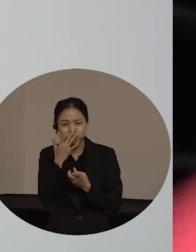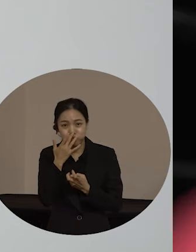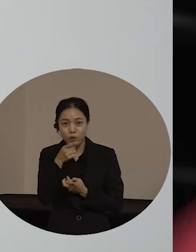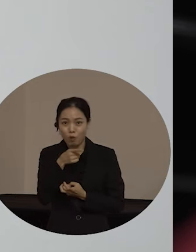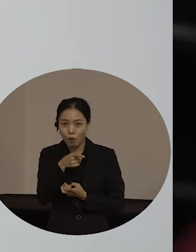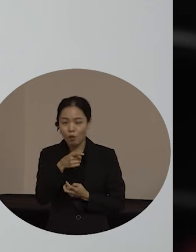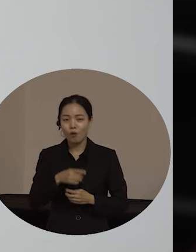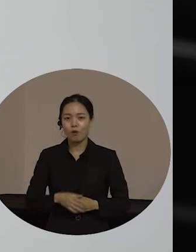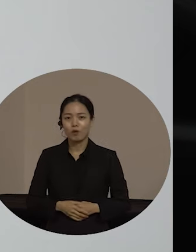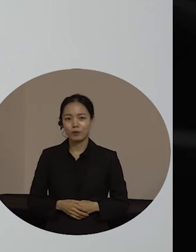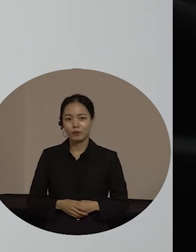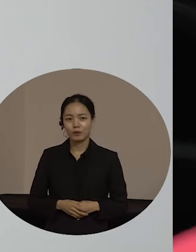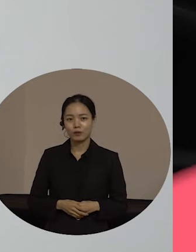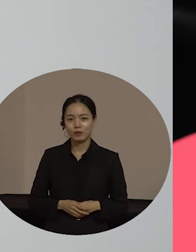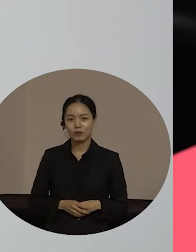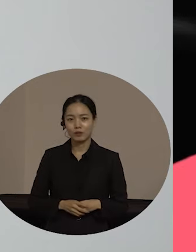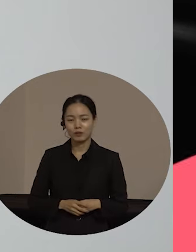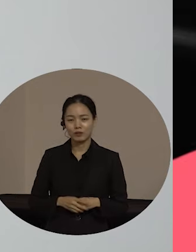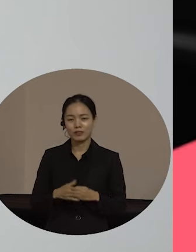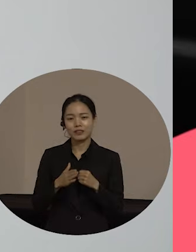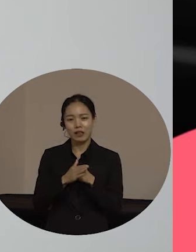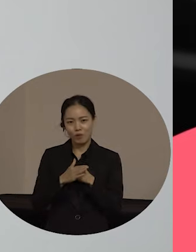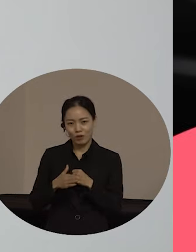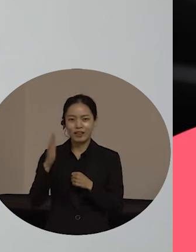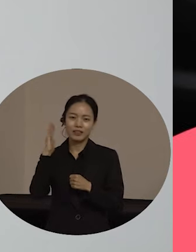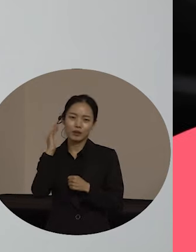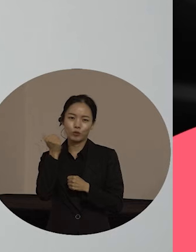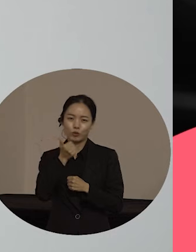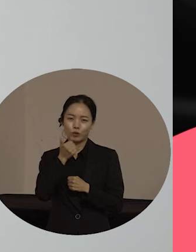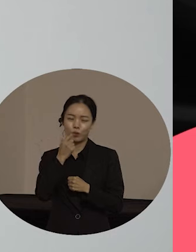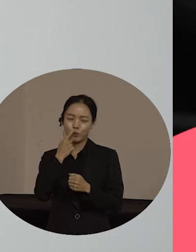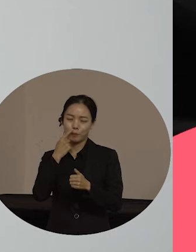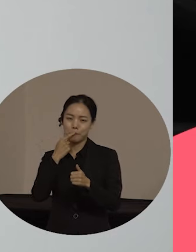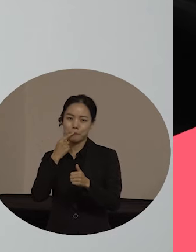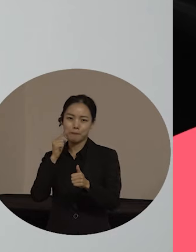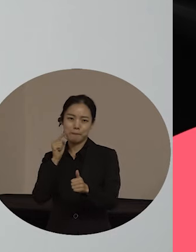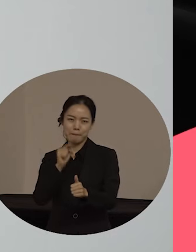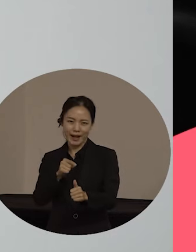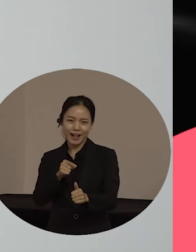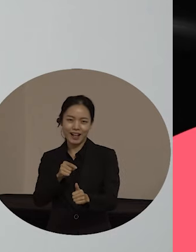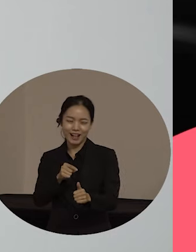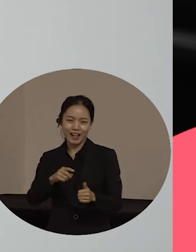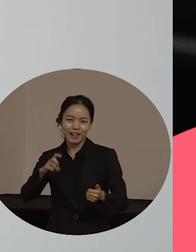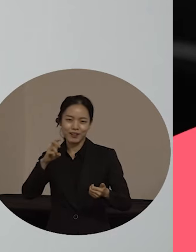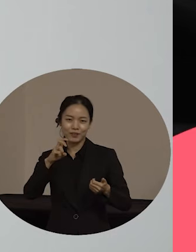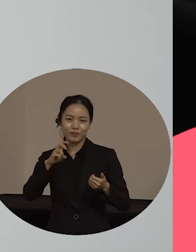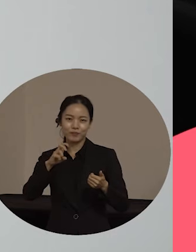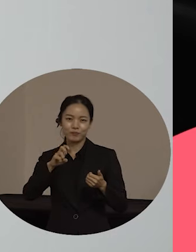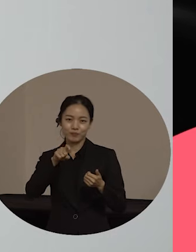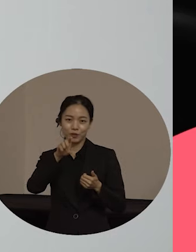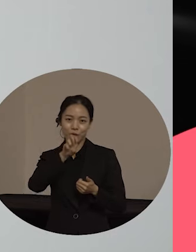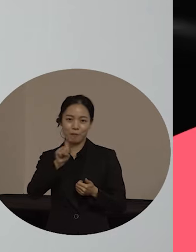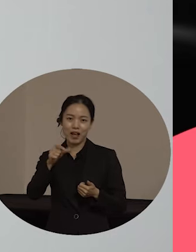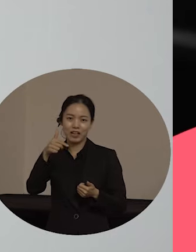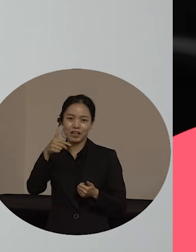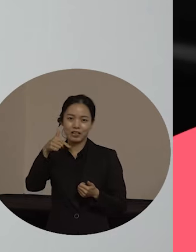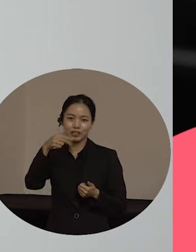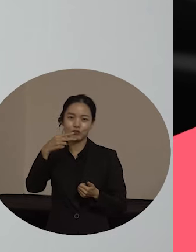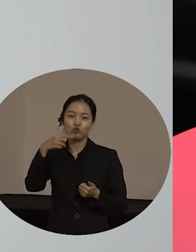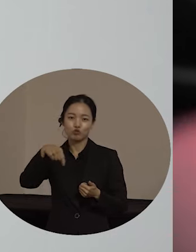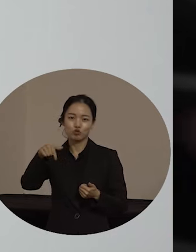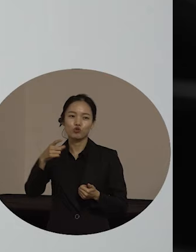decree of the president was adopted and last February then everybody in the country